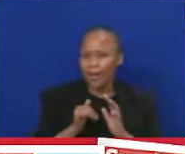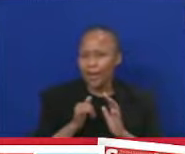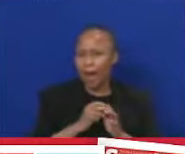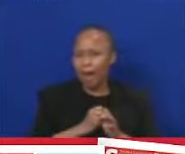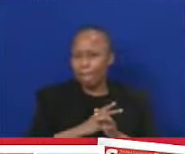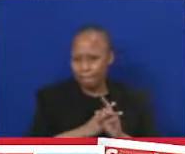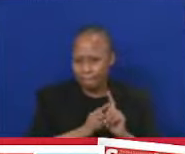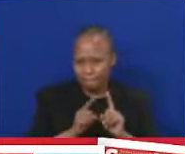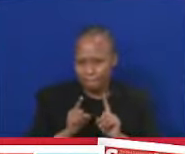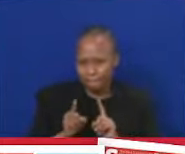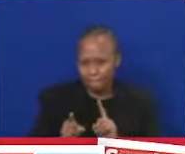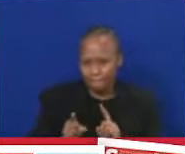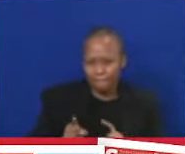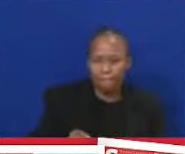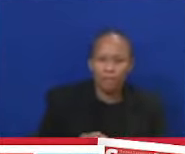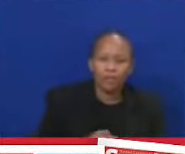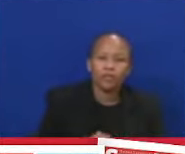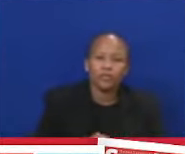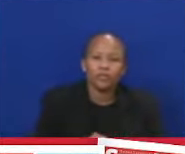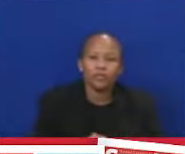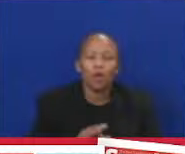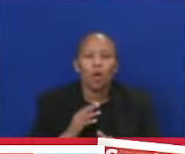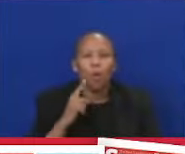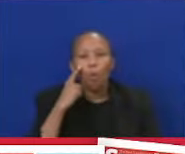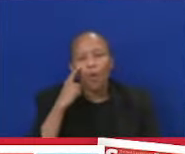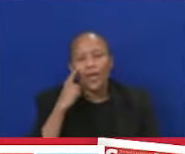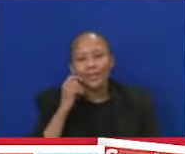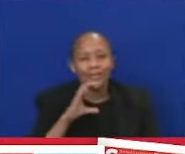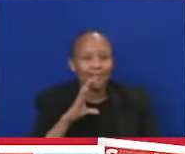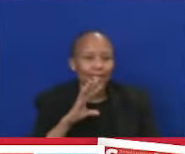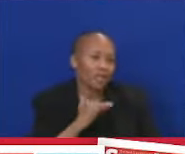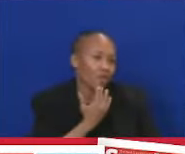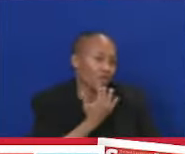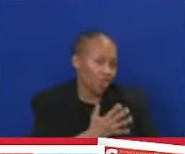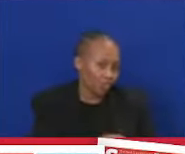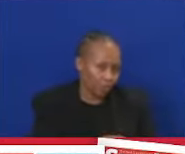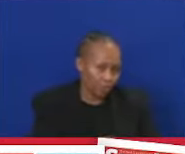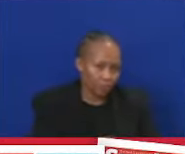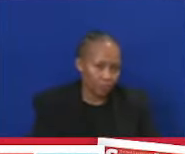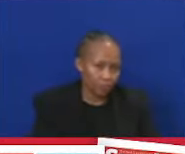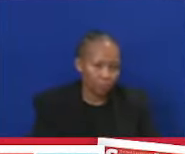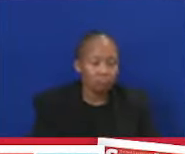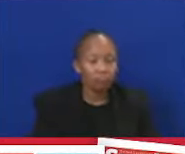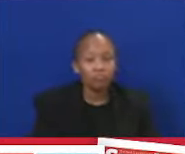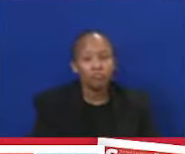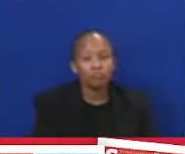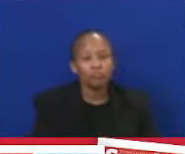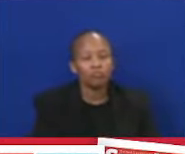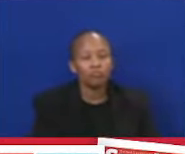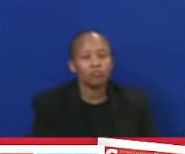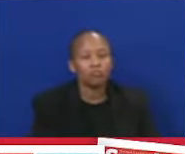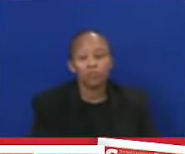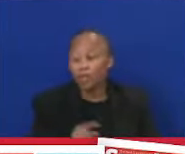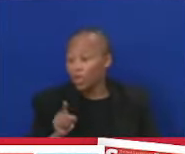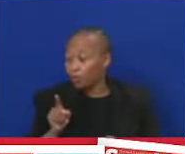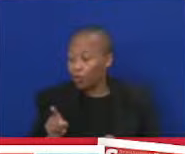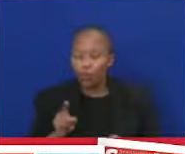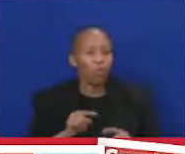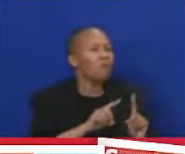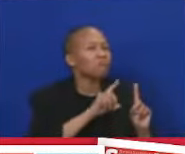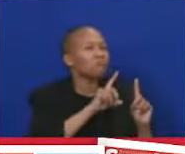Thank you, witness C. And so when you questioned Mr. Matlala about the possible whereabouts of Mr.